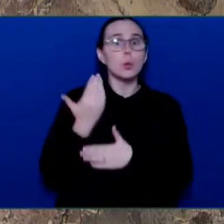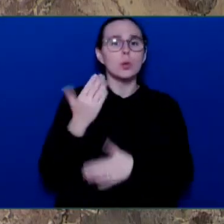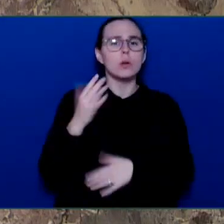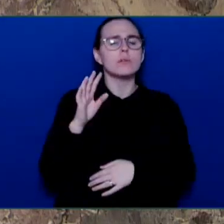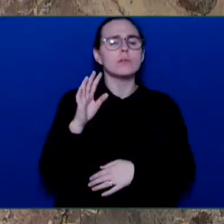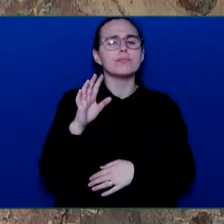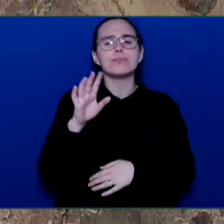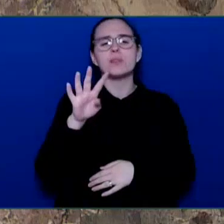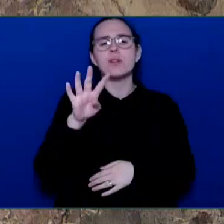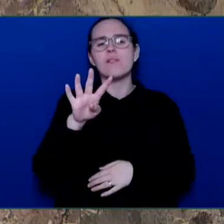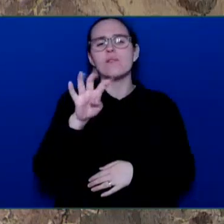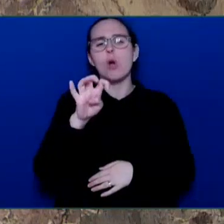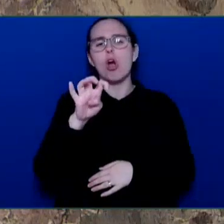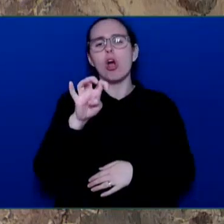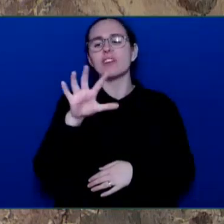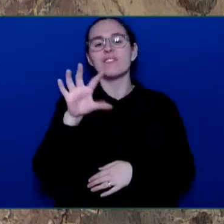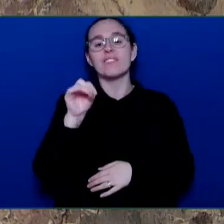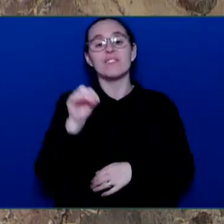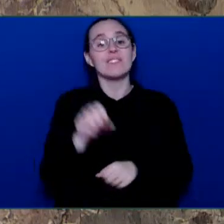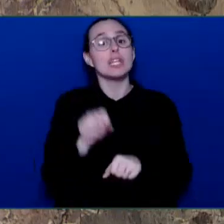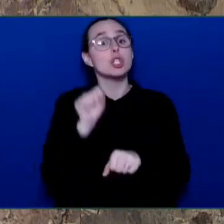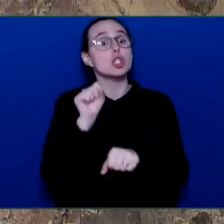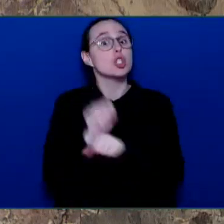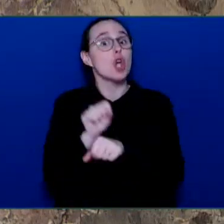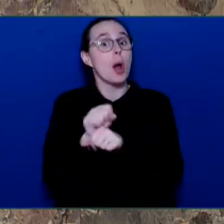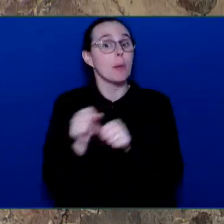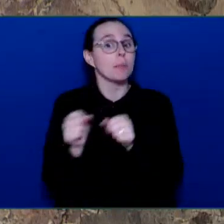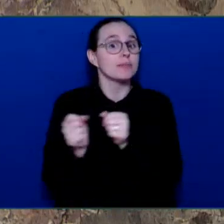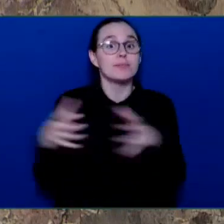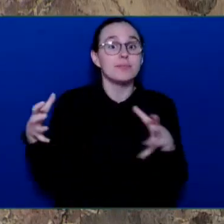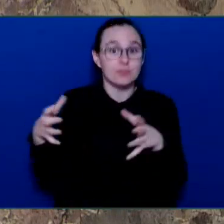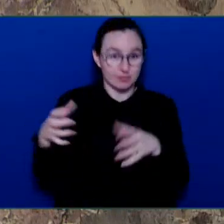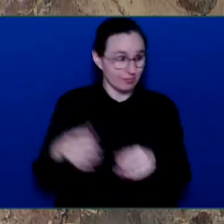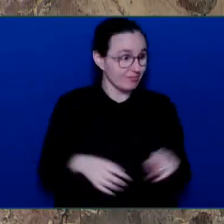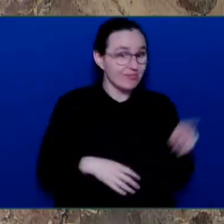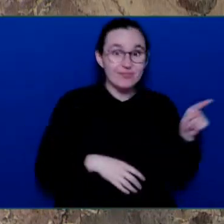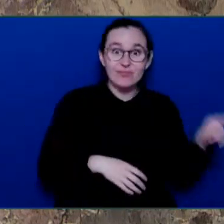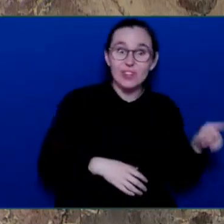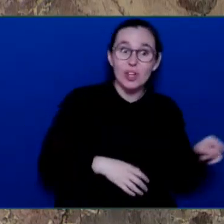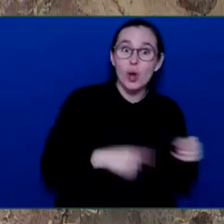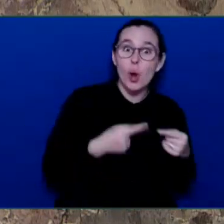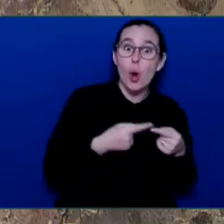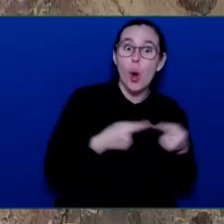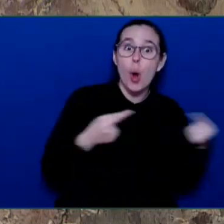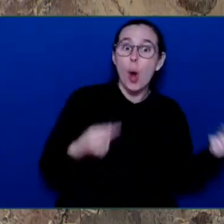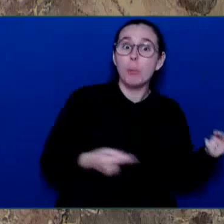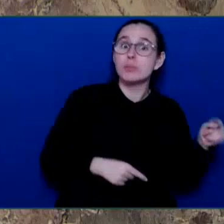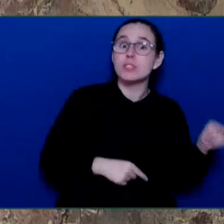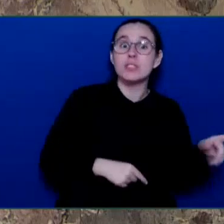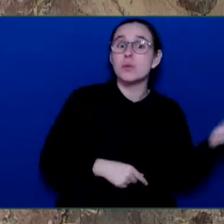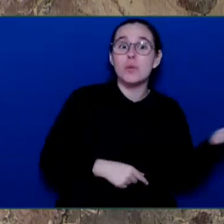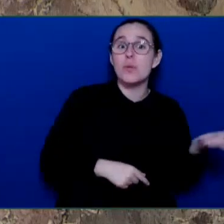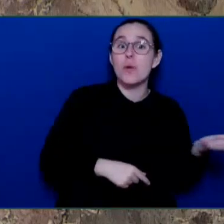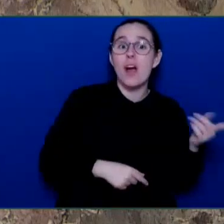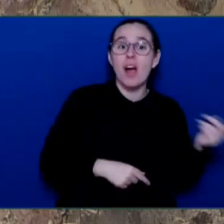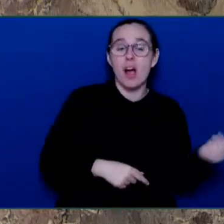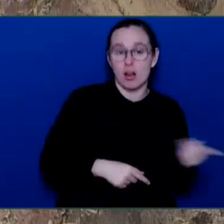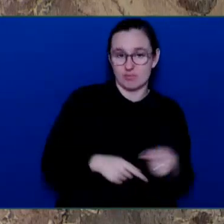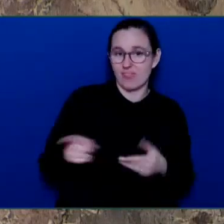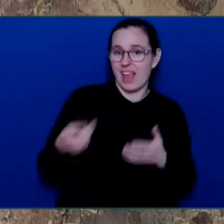opposite don't like. The economic facts about our record in government. Our GDP growth